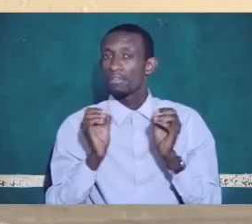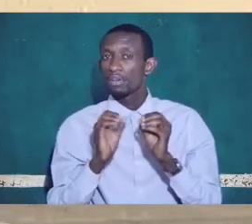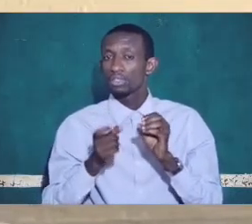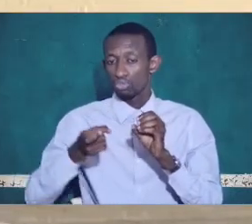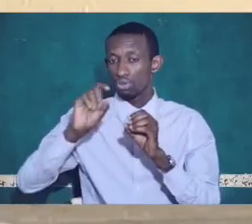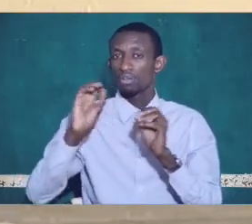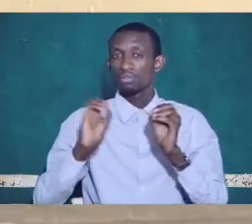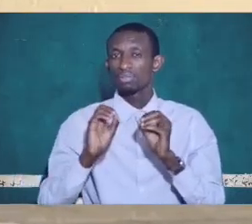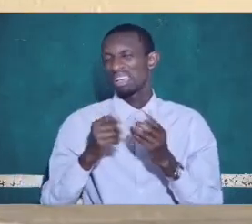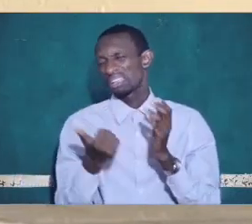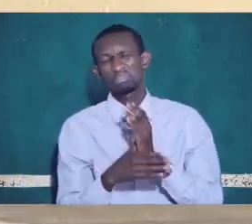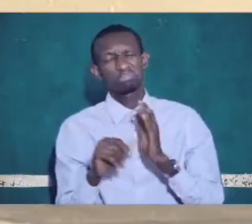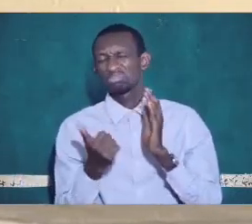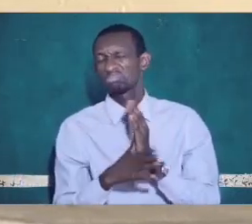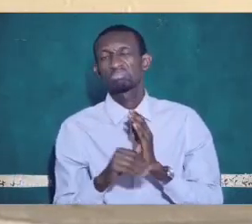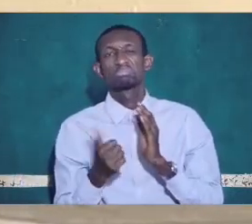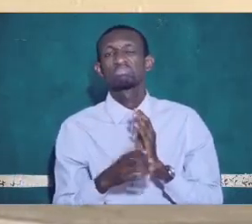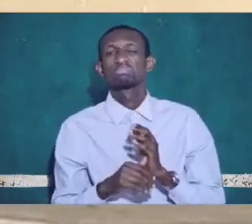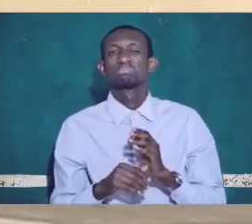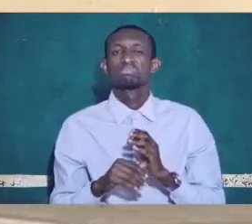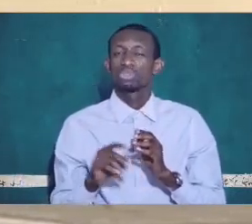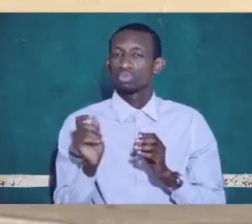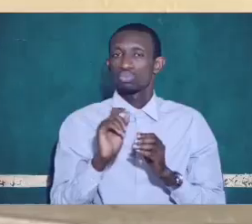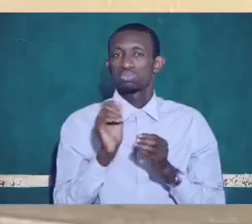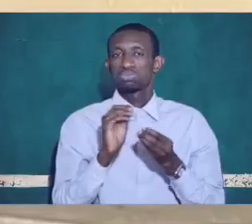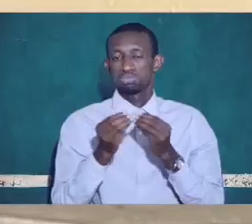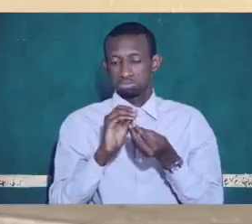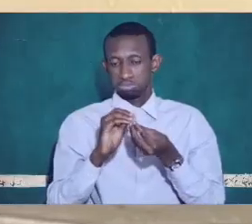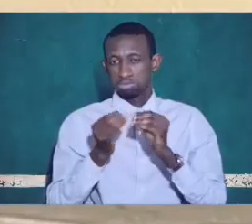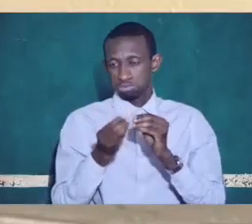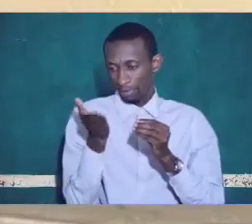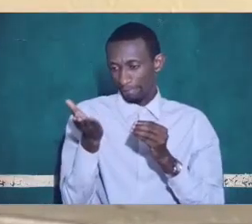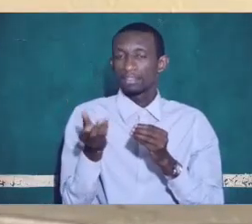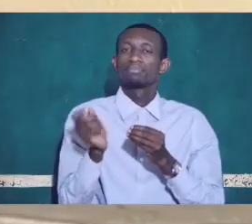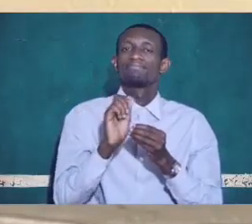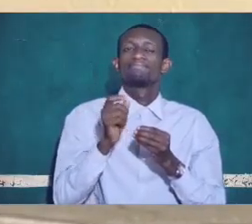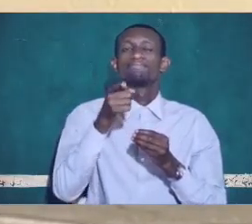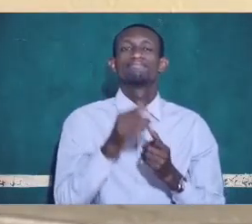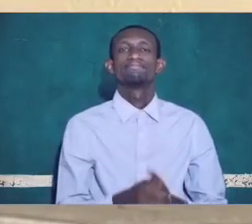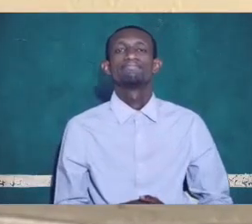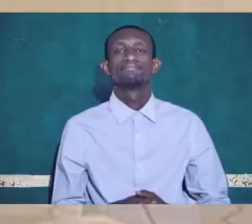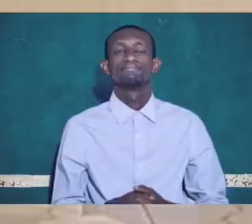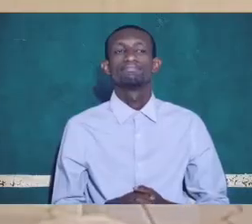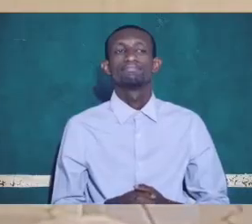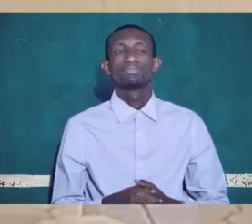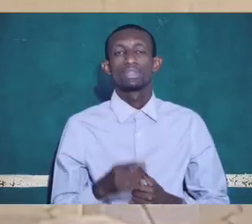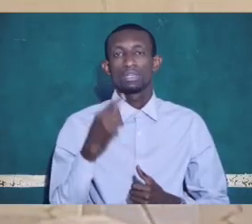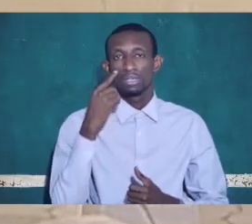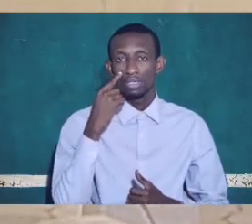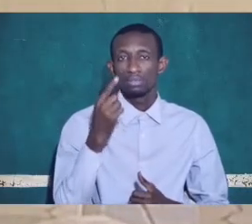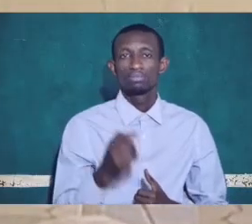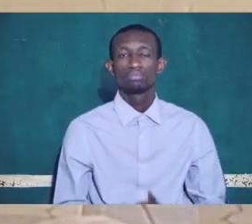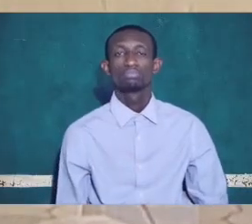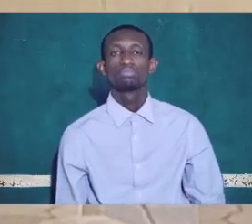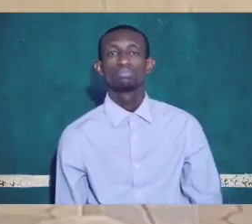it's okay, there is no problem. You just put there what is available. Now let us have a look